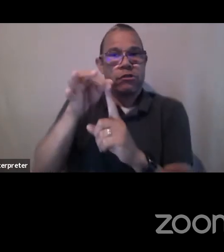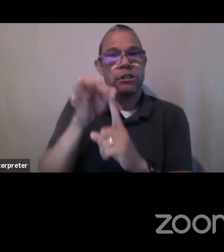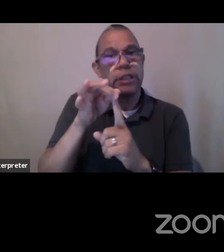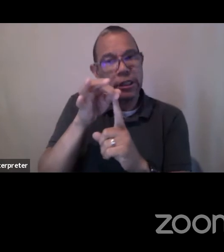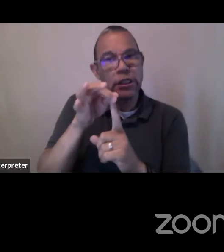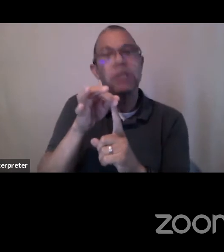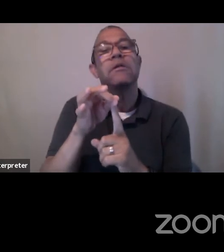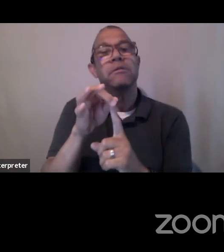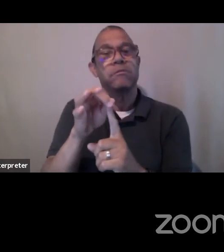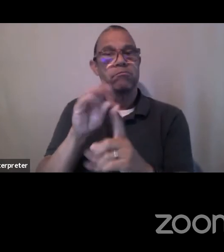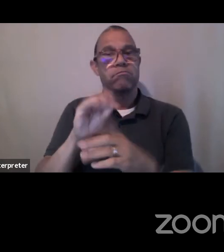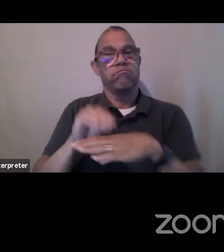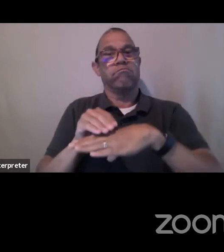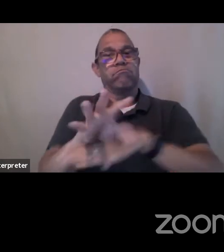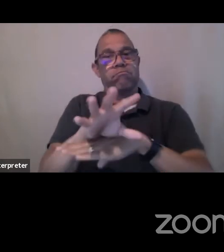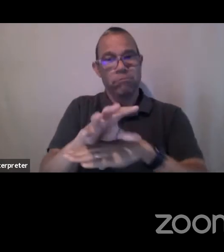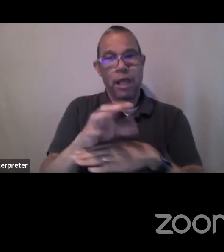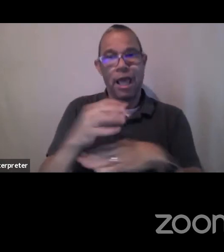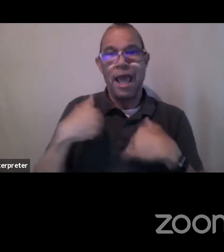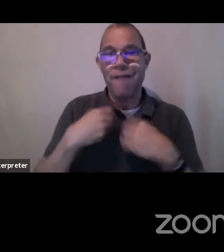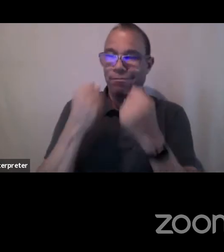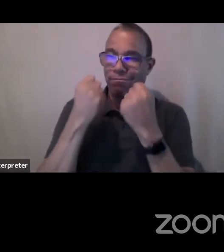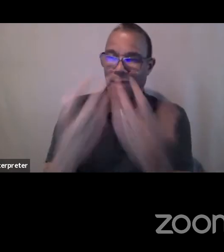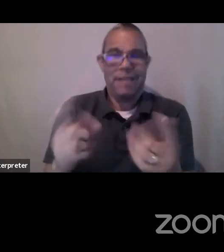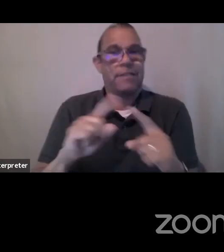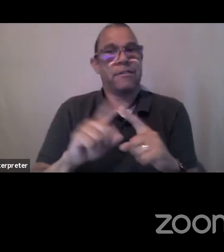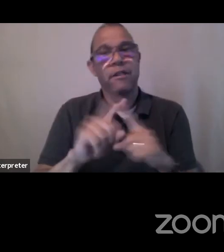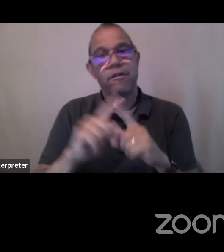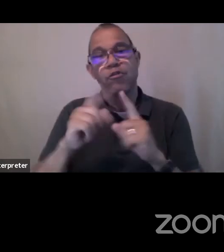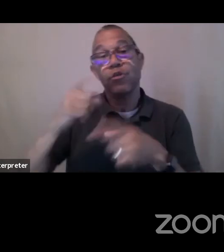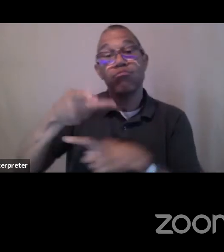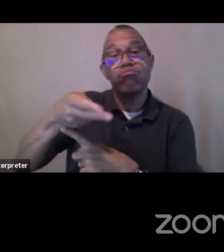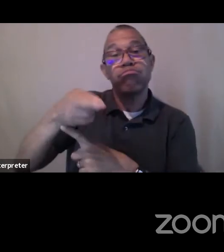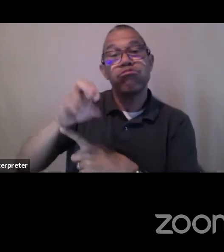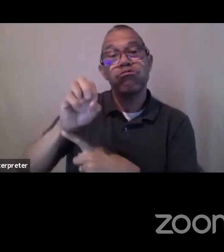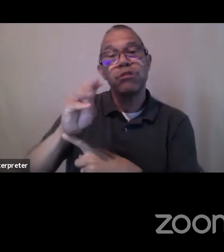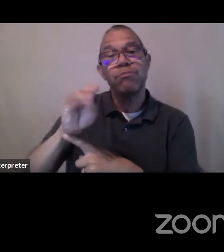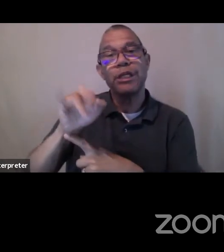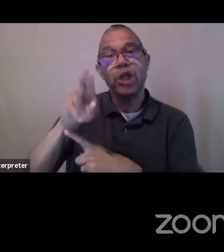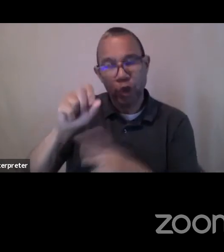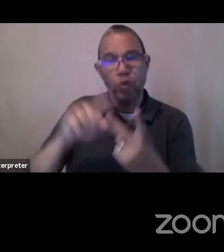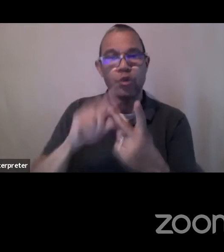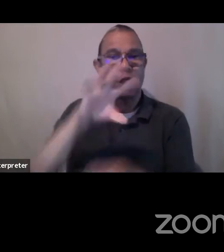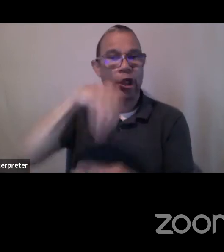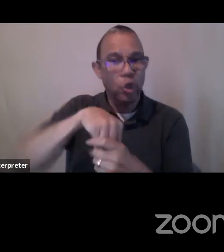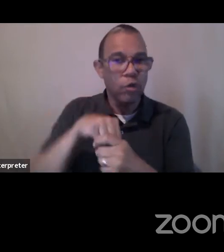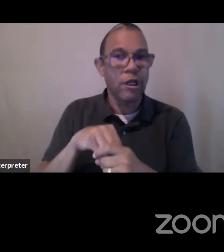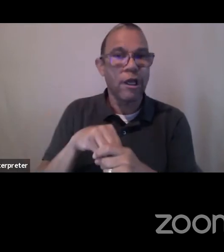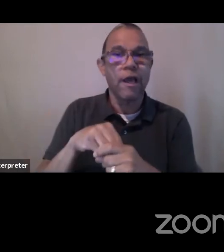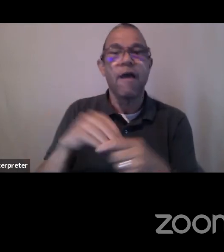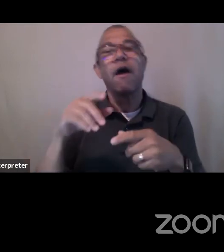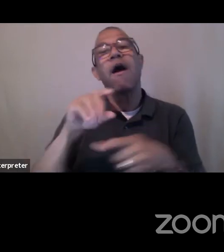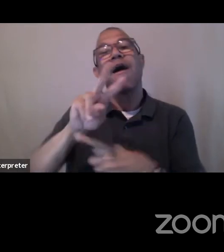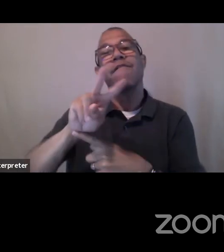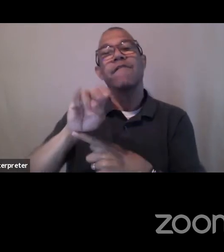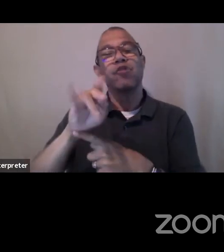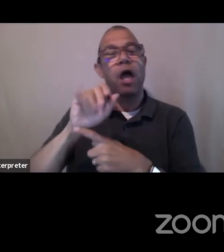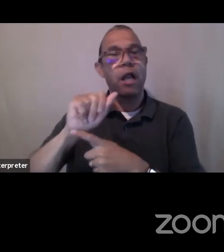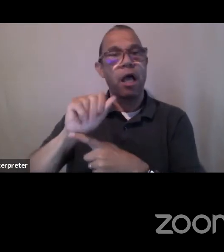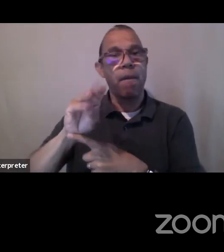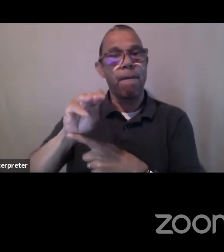Chinese premieres, including Mueller's Hamlet Machine, Eve Ensler's The Vagina Monologues, and Willie Allen's Central Park West.